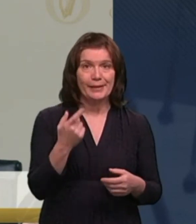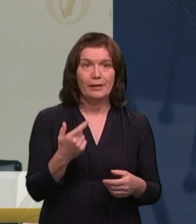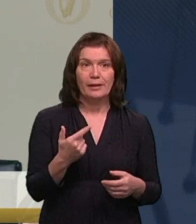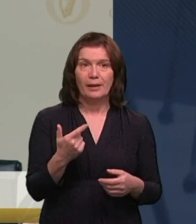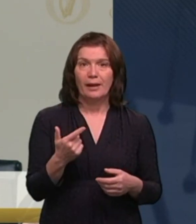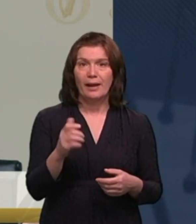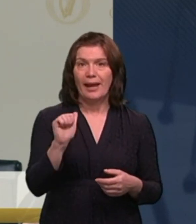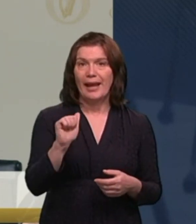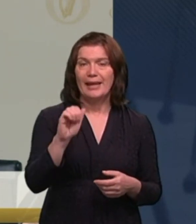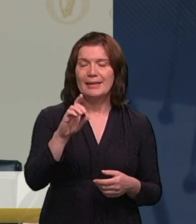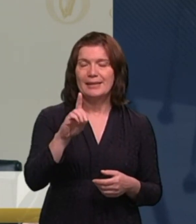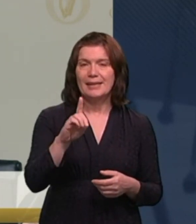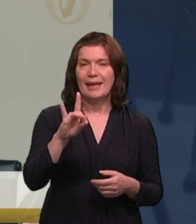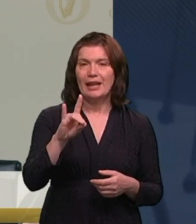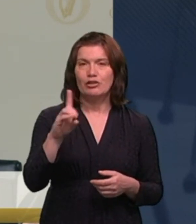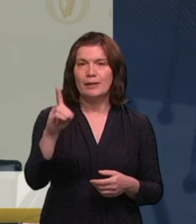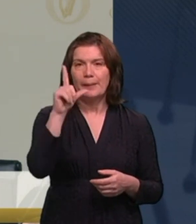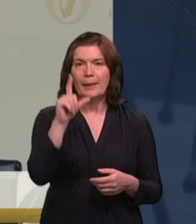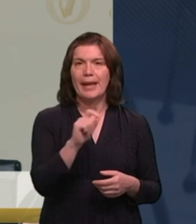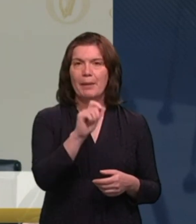just the name of the ADHD app.